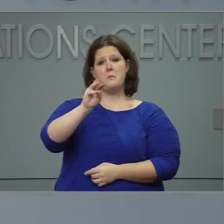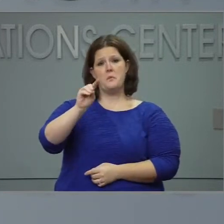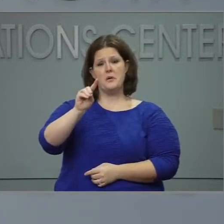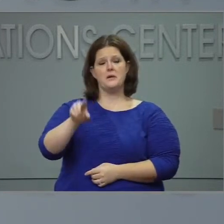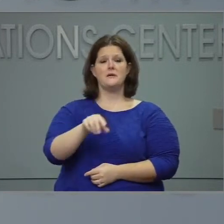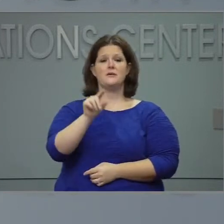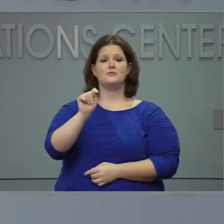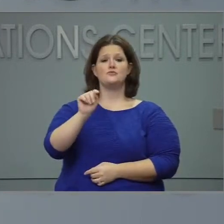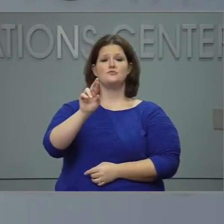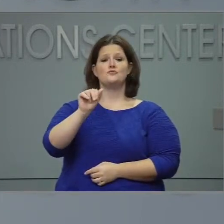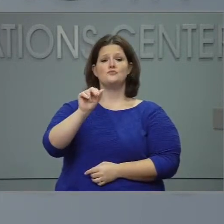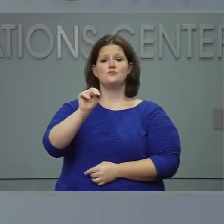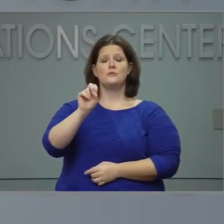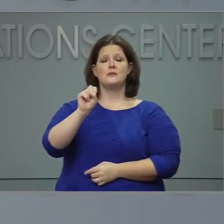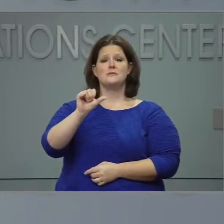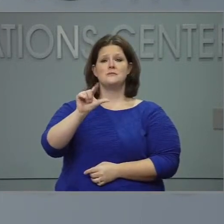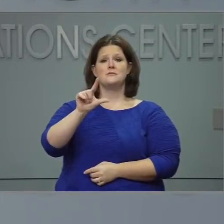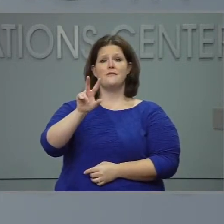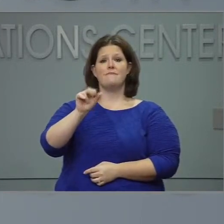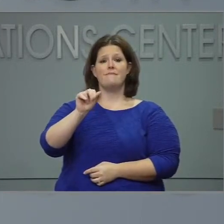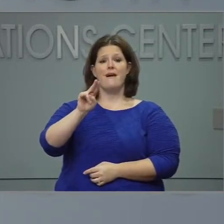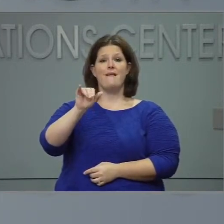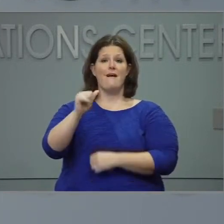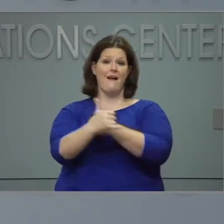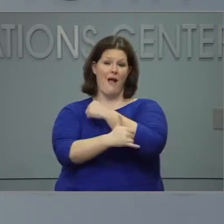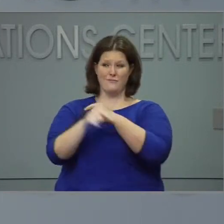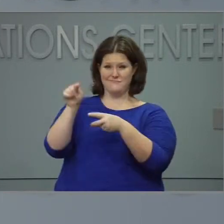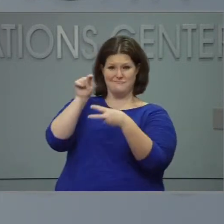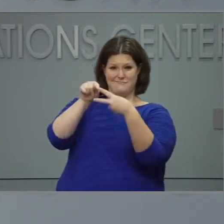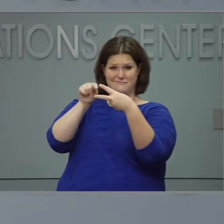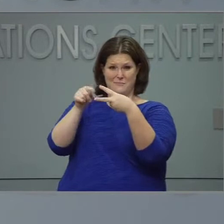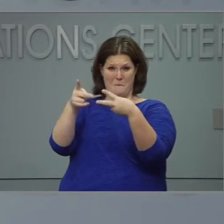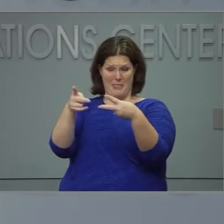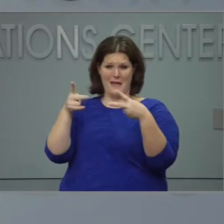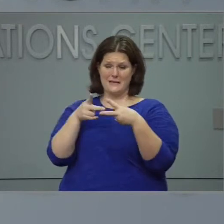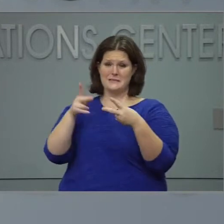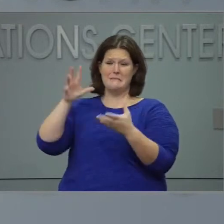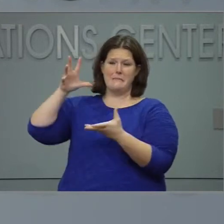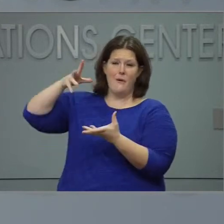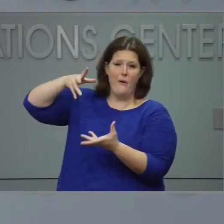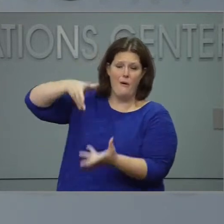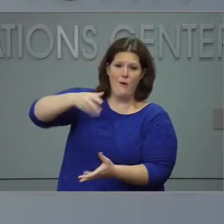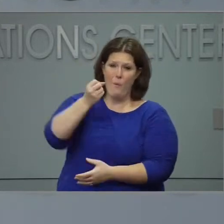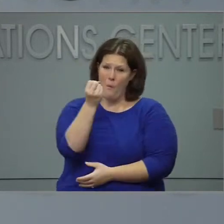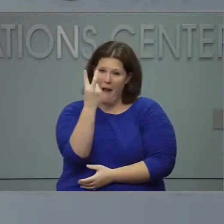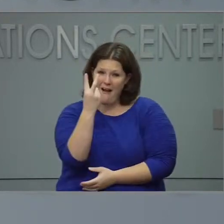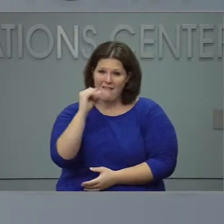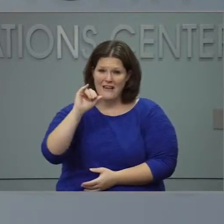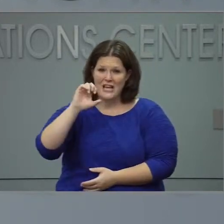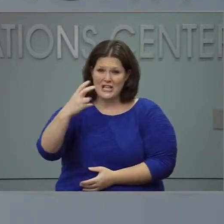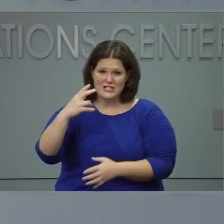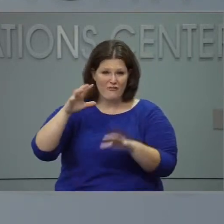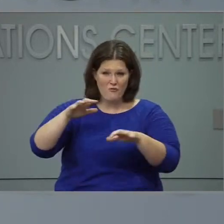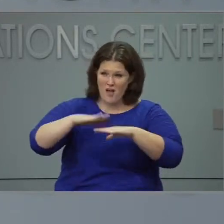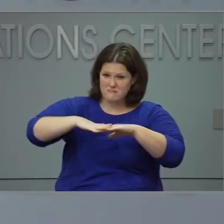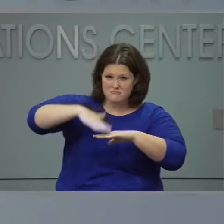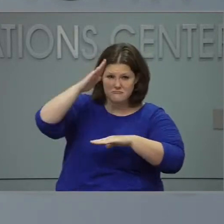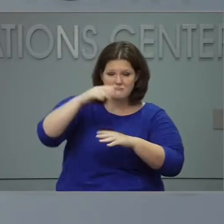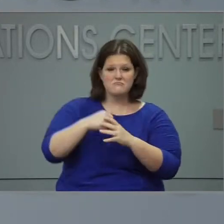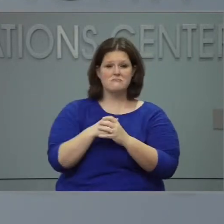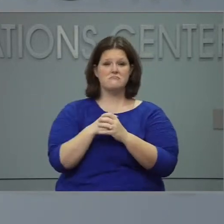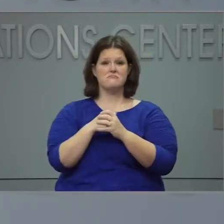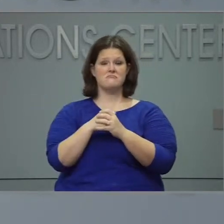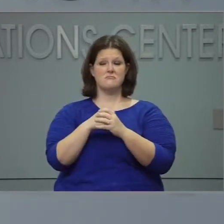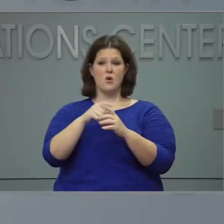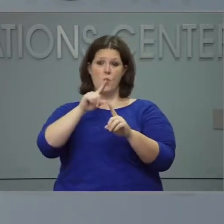as 12 inches of rain over the last couple of days. Initial unconfirmed reports in certain communities show water